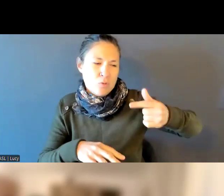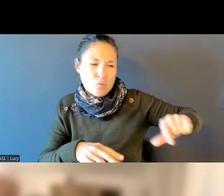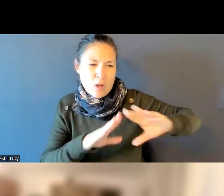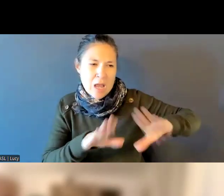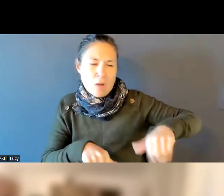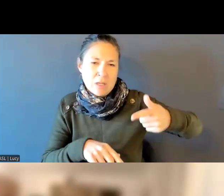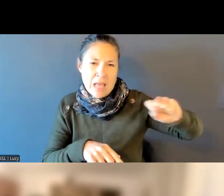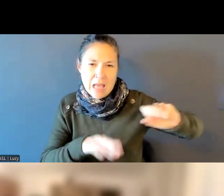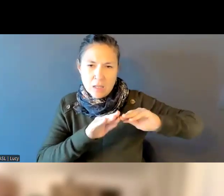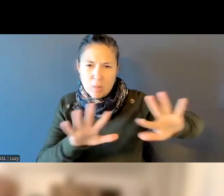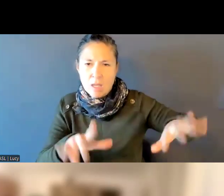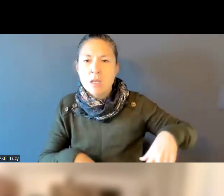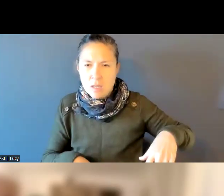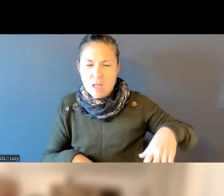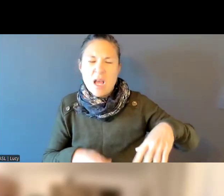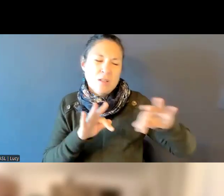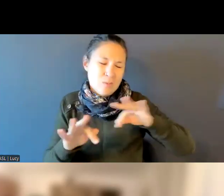along.